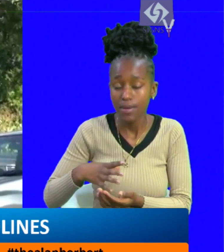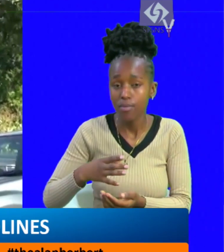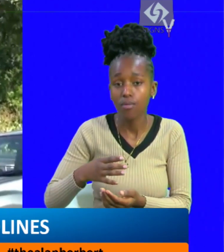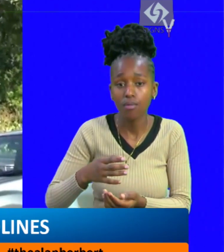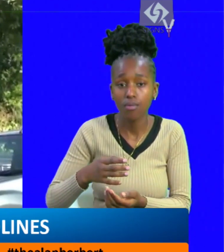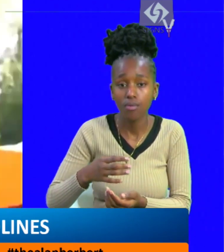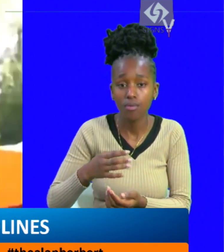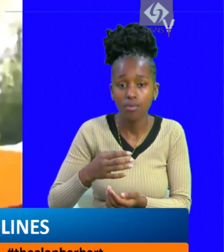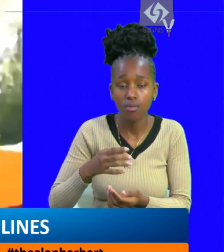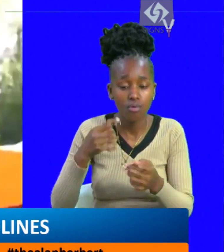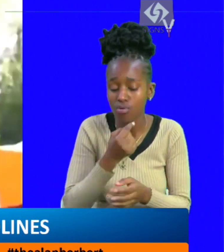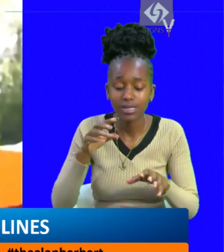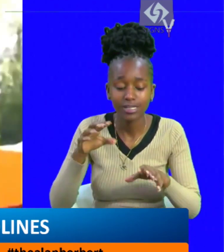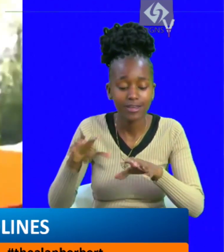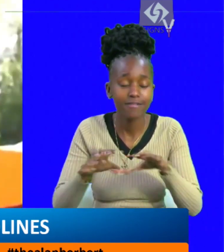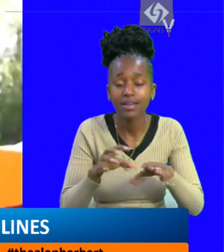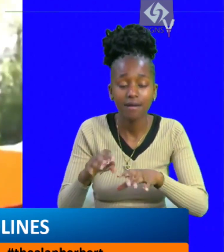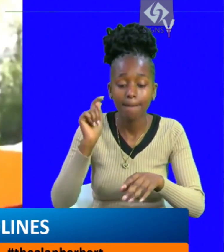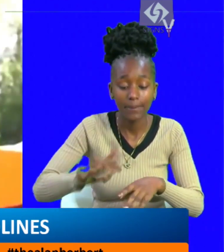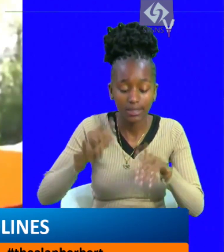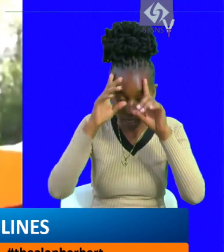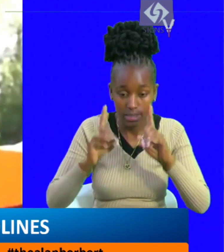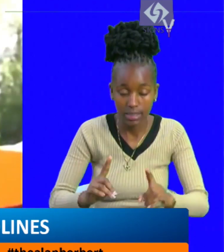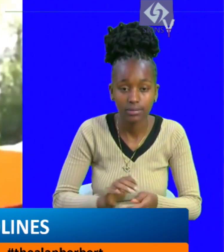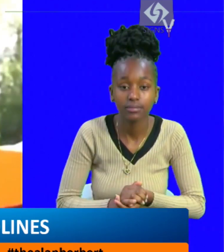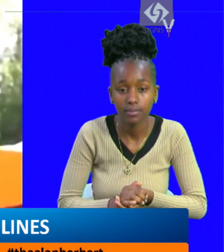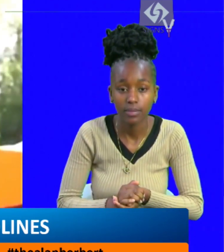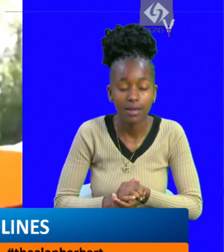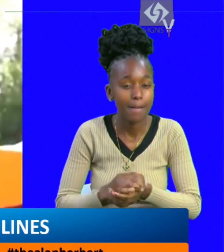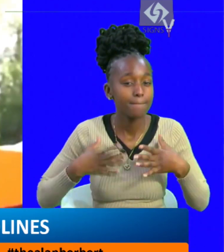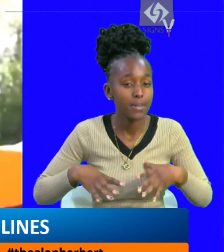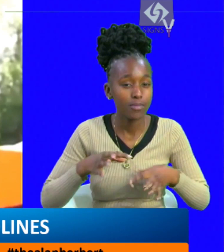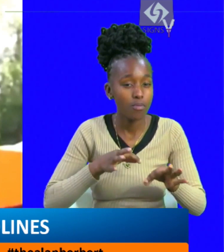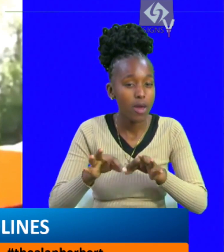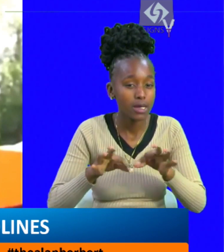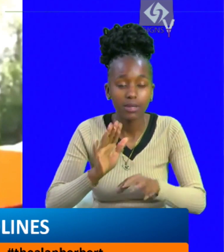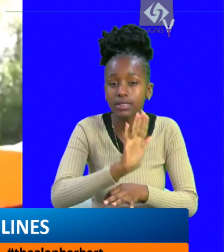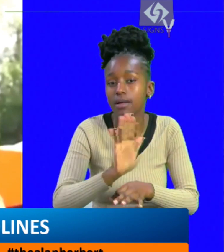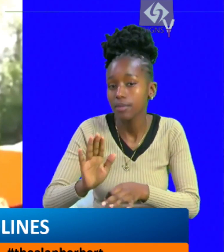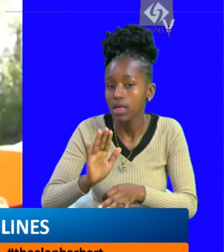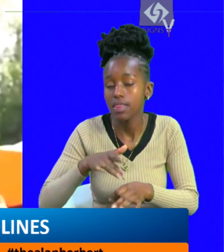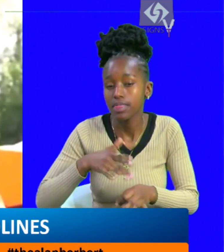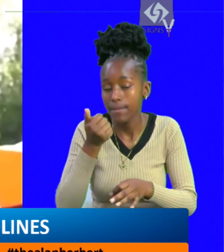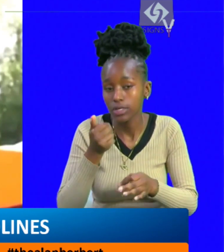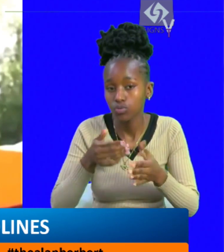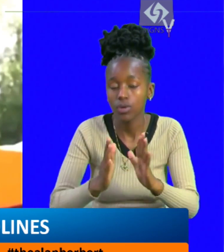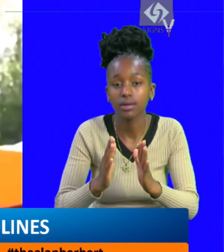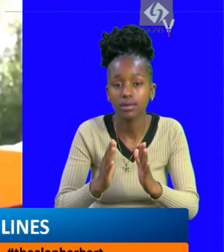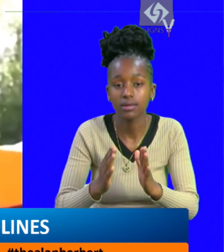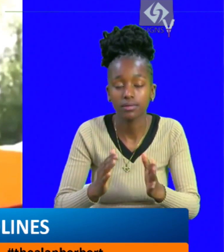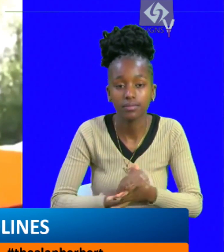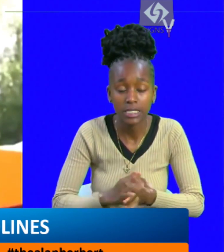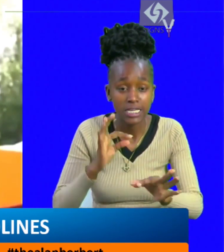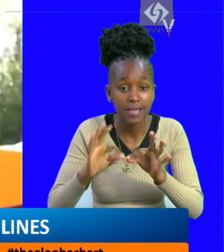are going to the people. We are going to the people. And right now we have reached a situation where we must go back to the